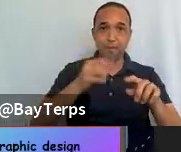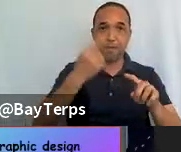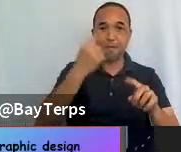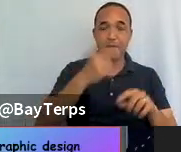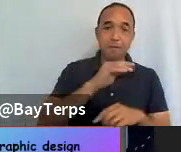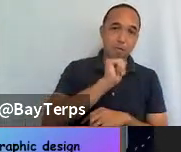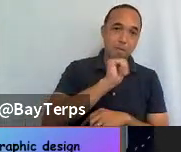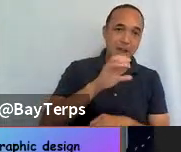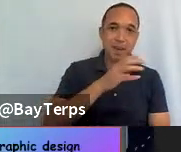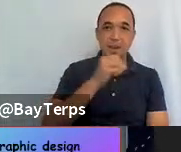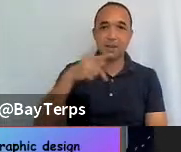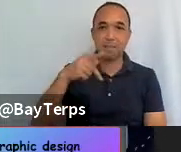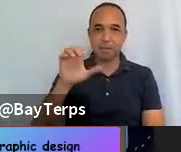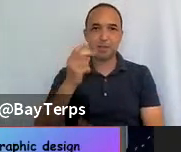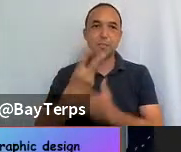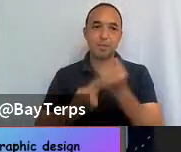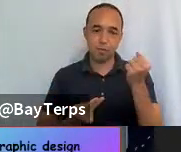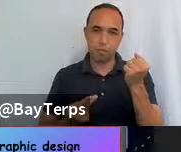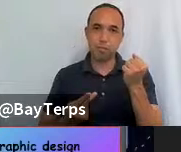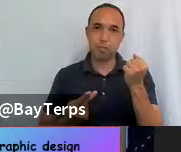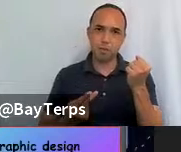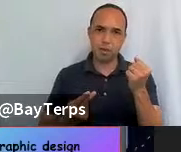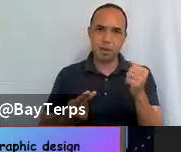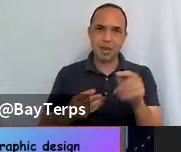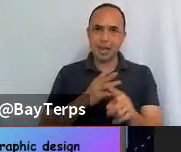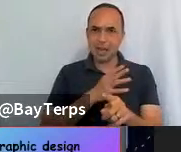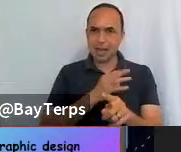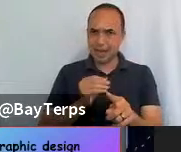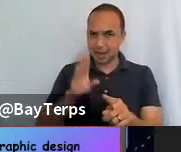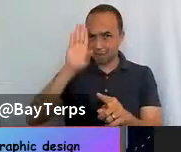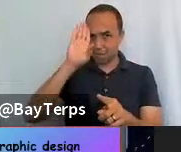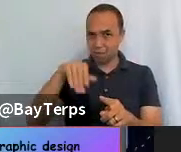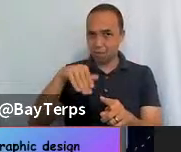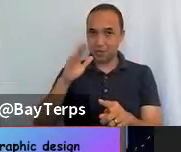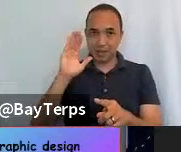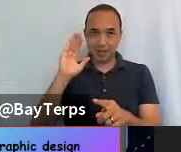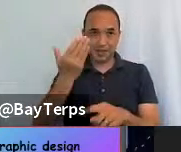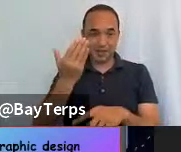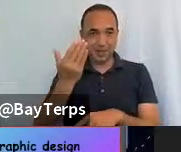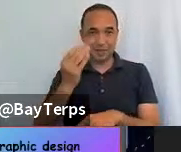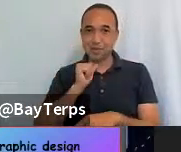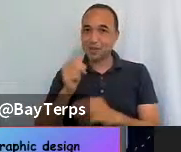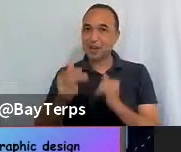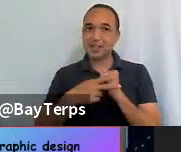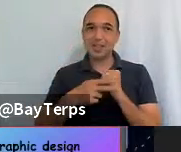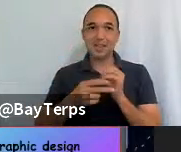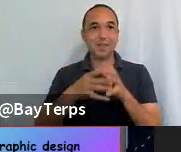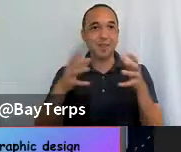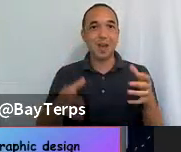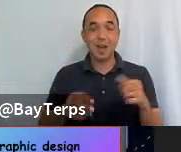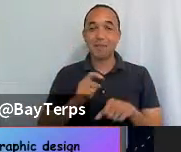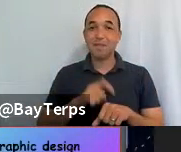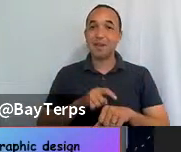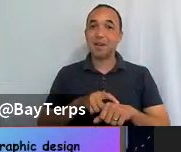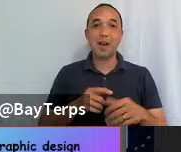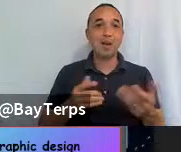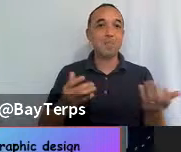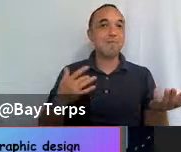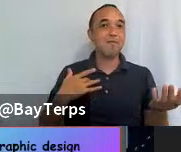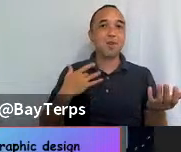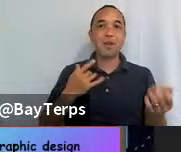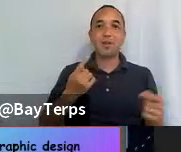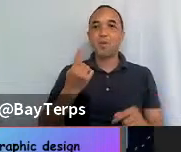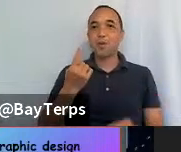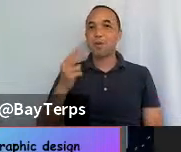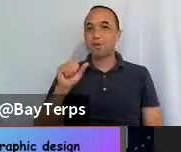PC. And I know that it doesn't seem like a lot. You're saving yourself at the most a couple of